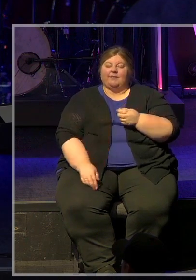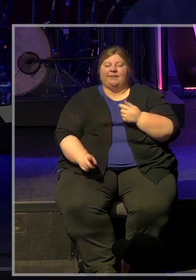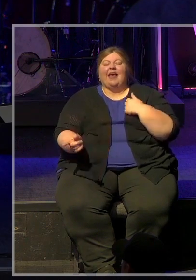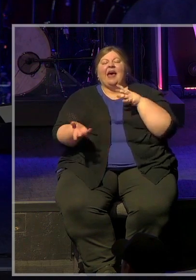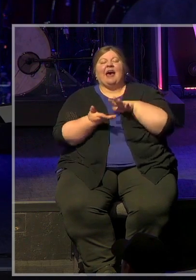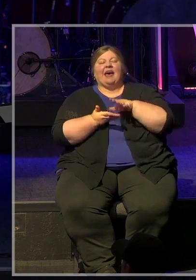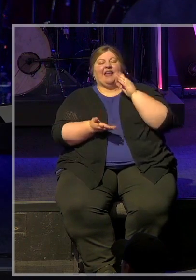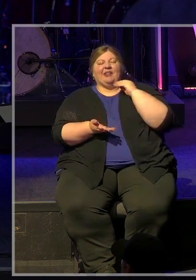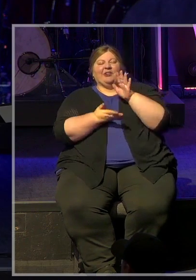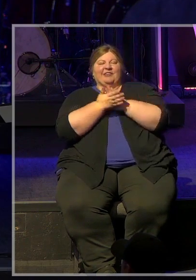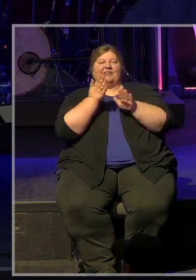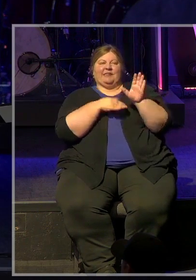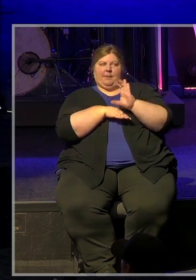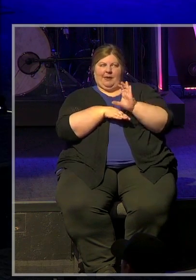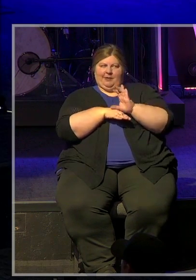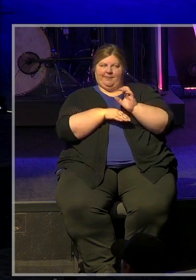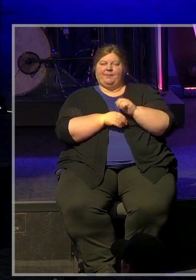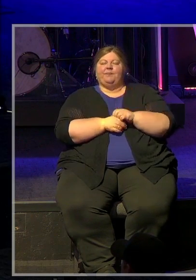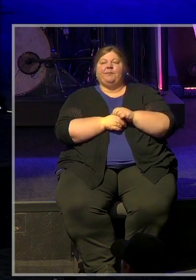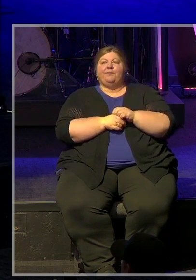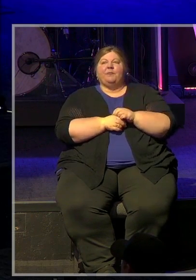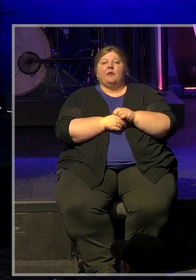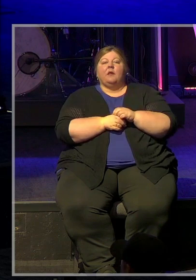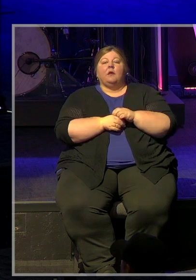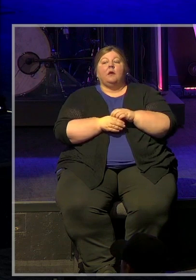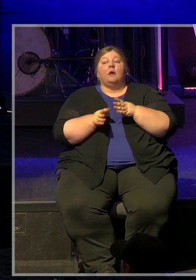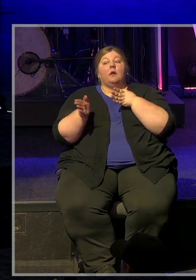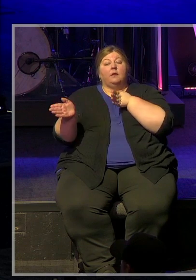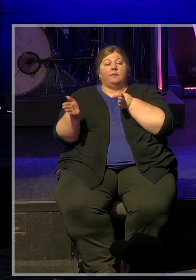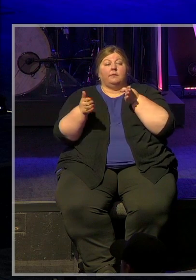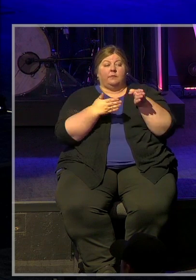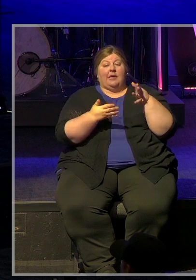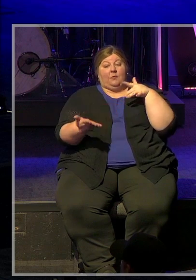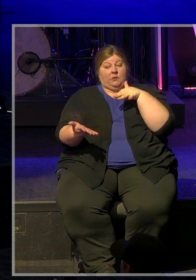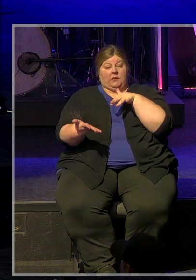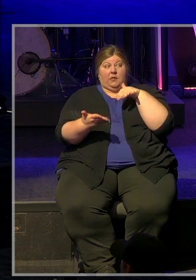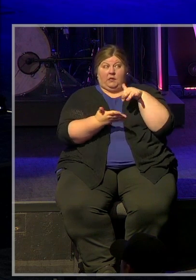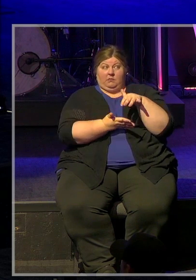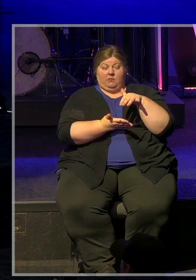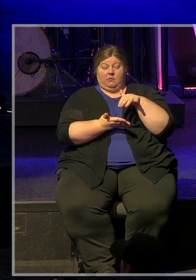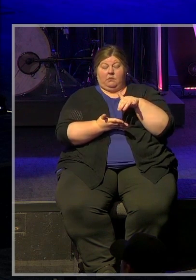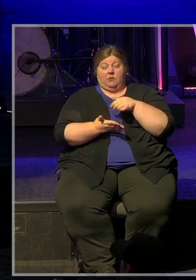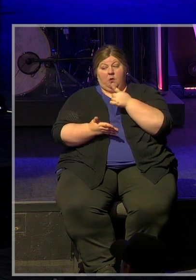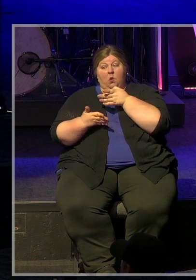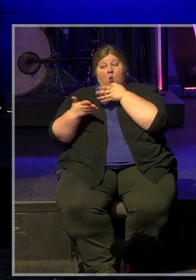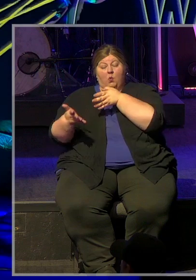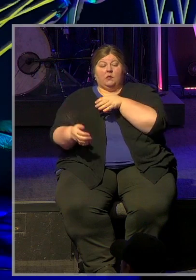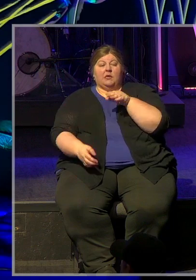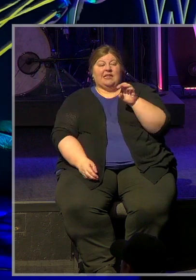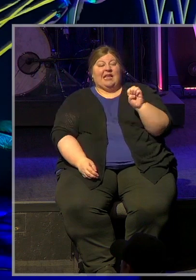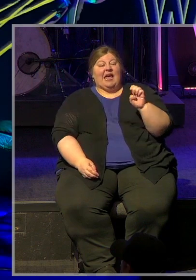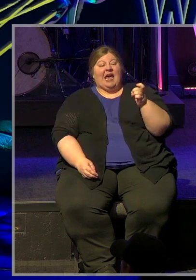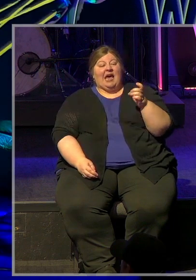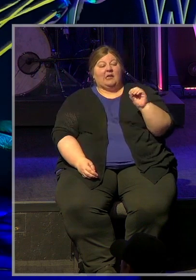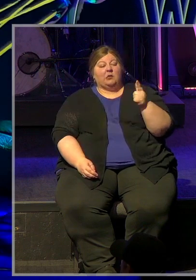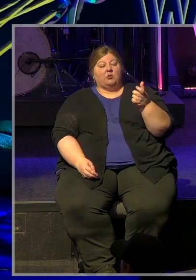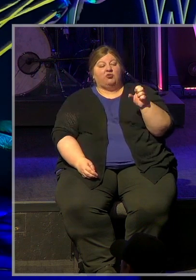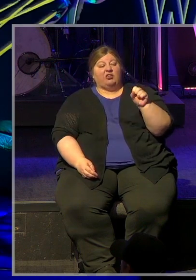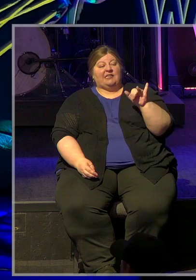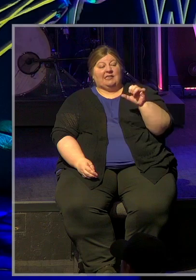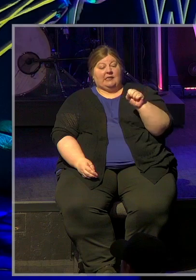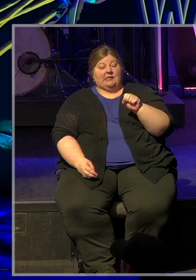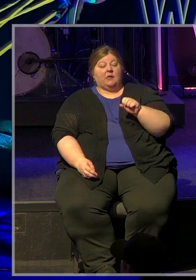seminary, it's the difference, two different ways of how to study the Bible. One of them is called exegesis. One of them is